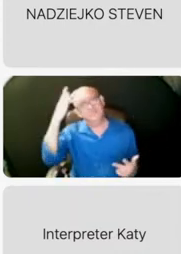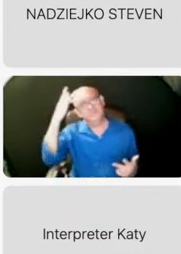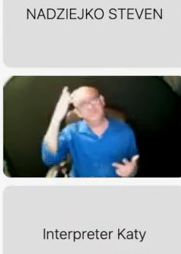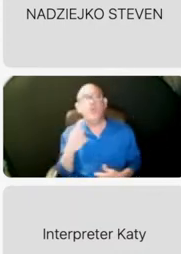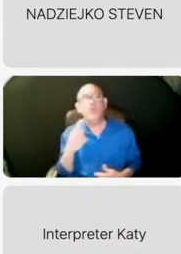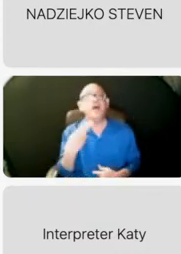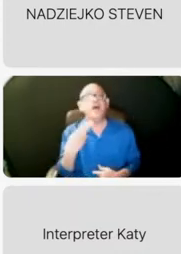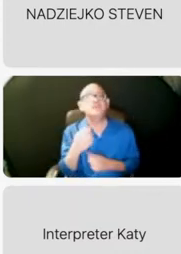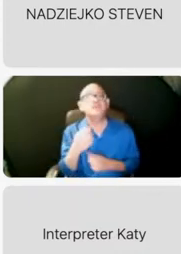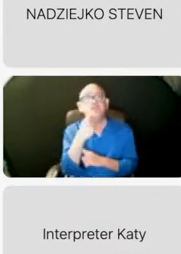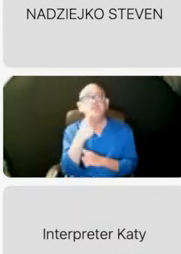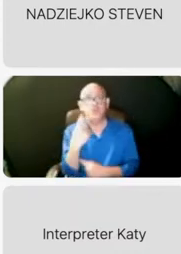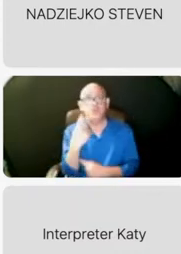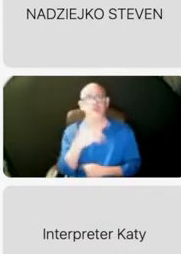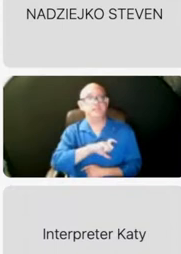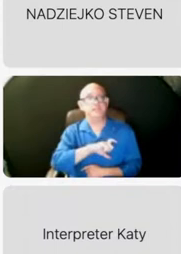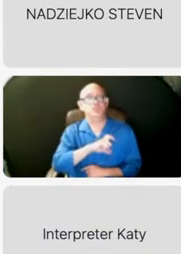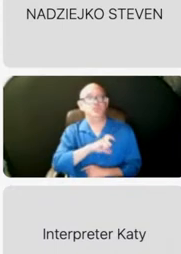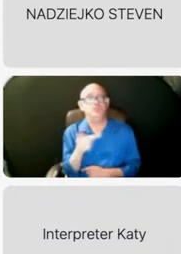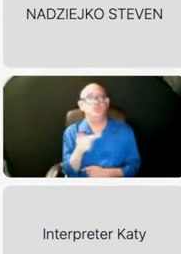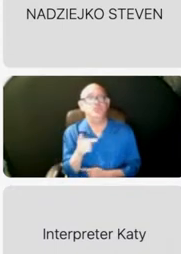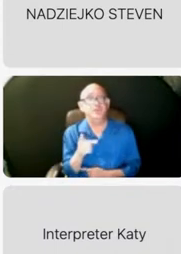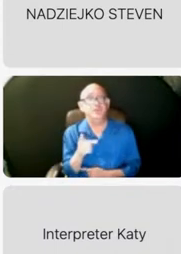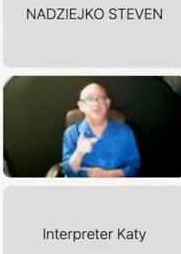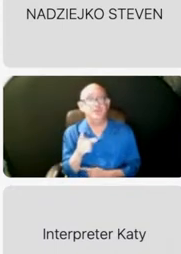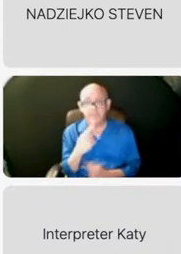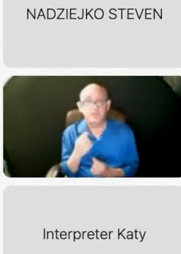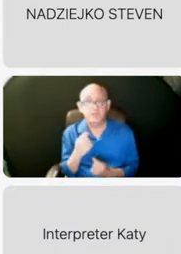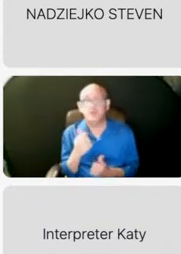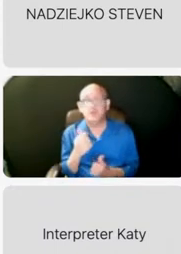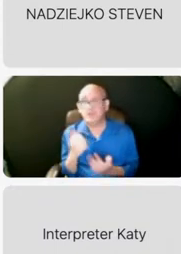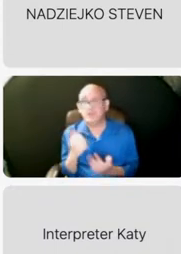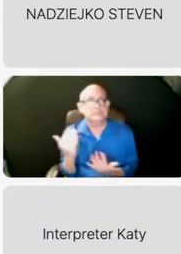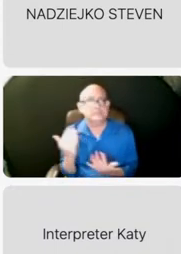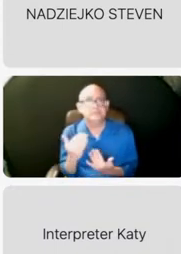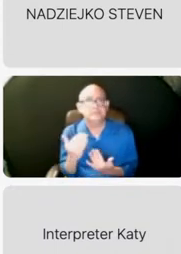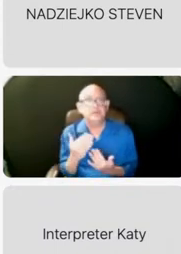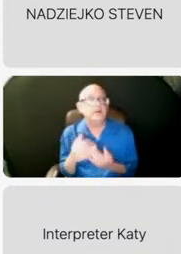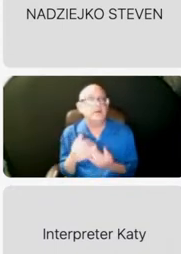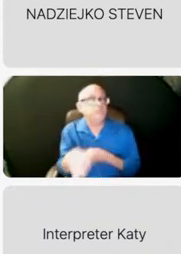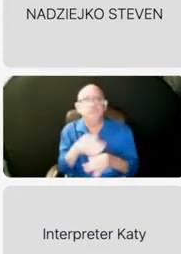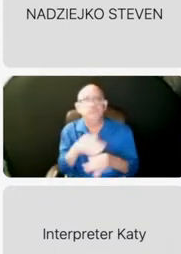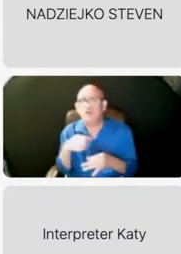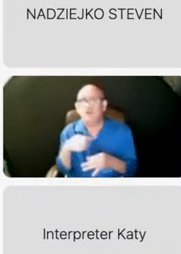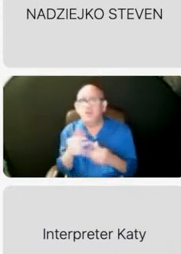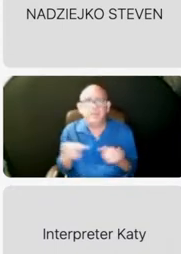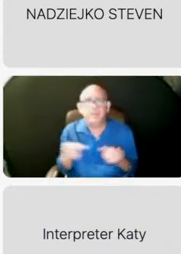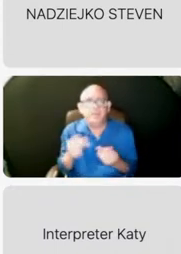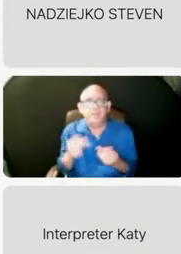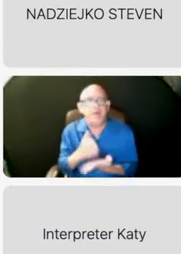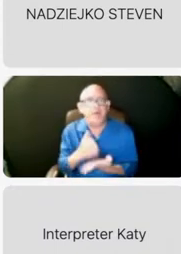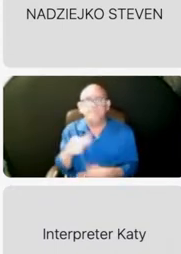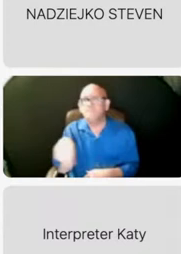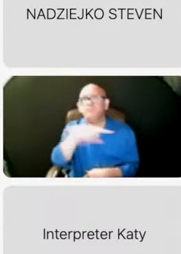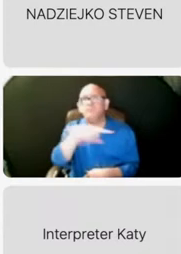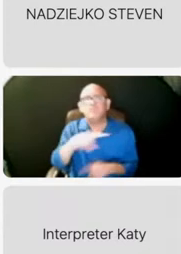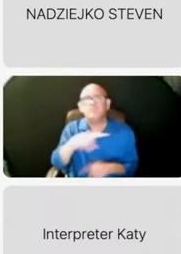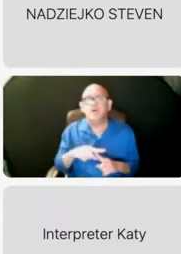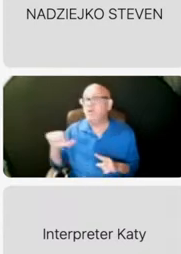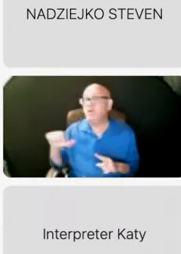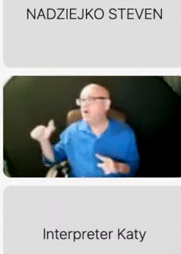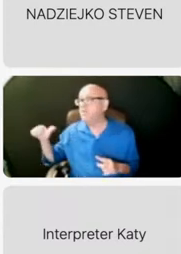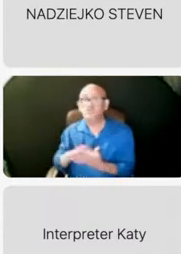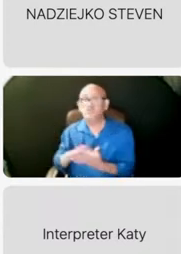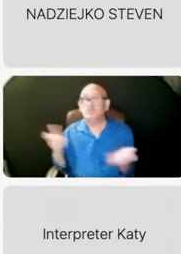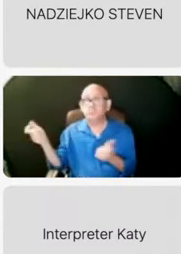security so they scrambled to get coverage from other sites to help out so in turn all of the other secondary and post-secondary schools